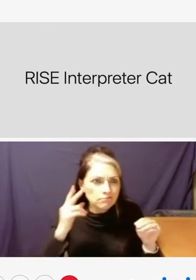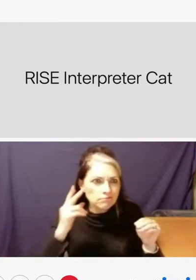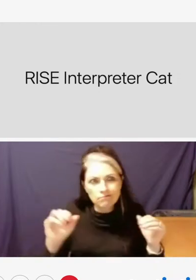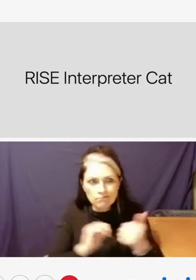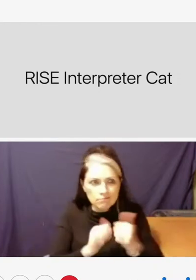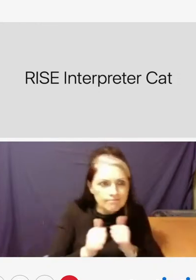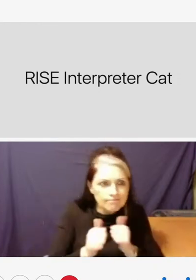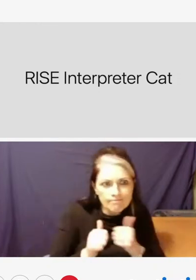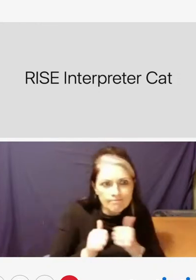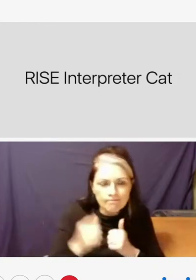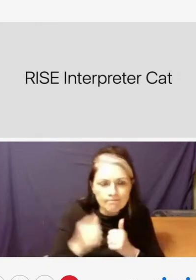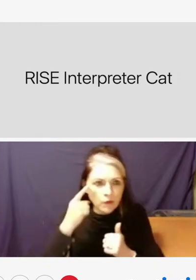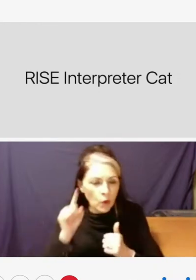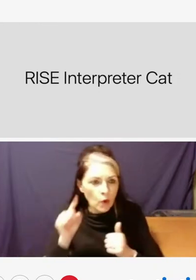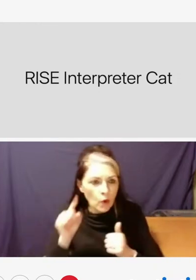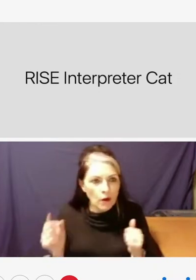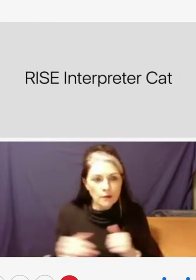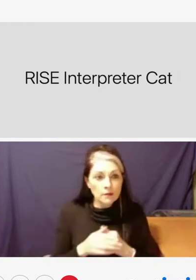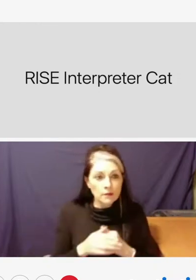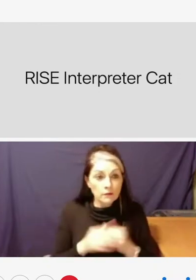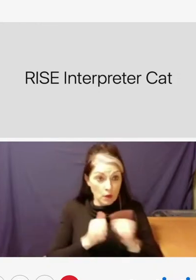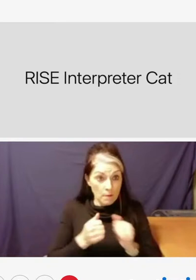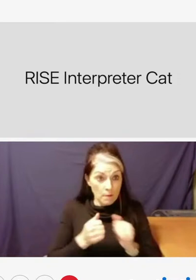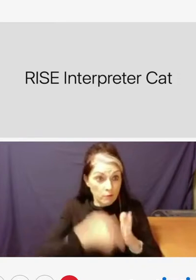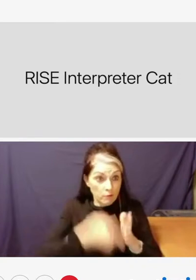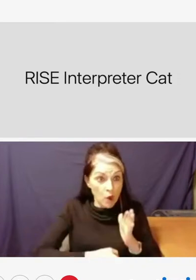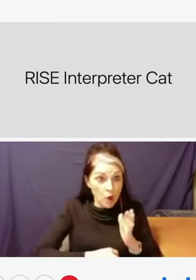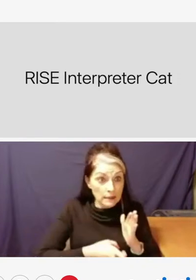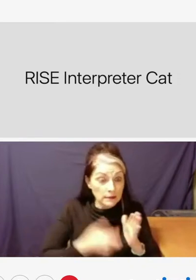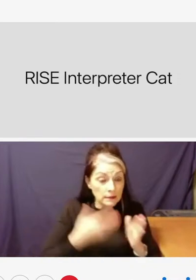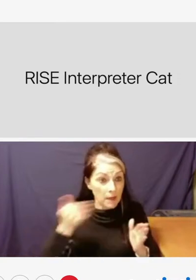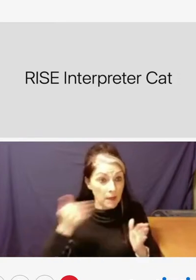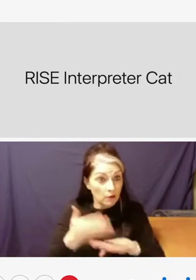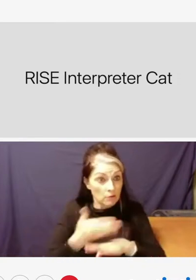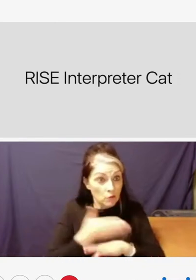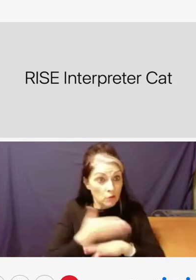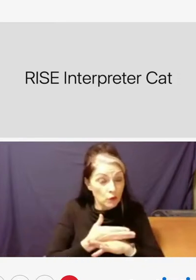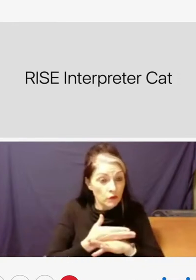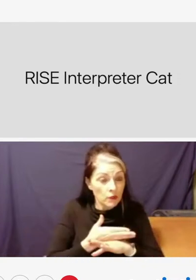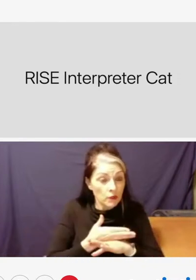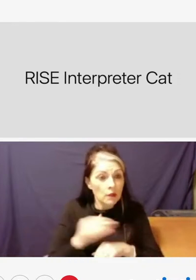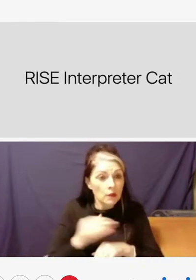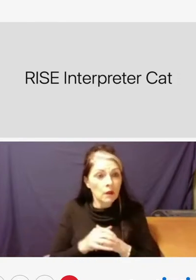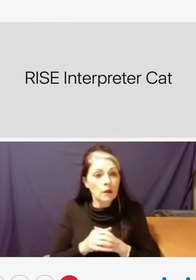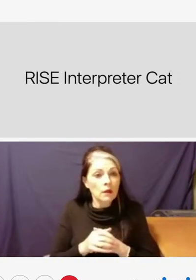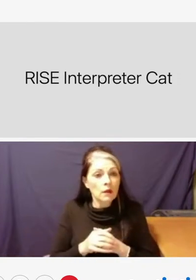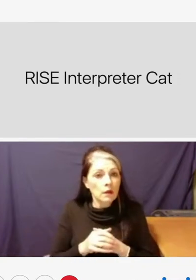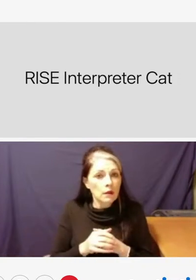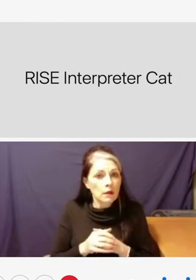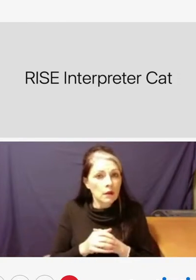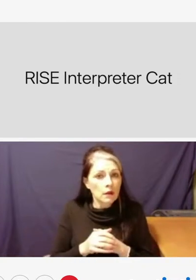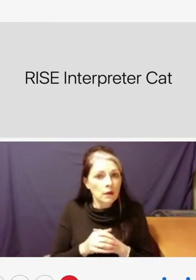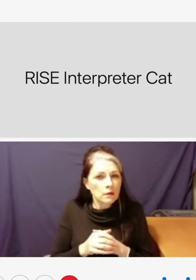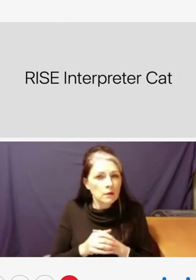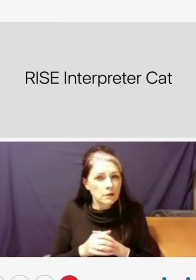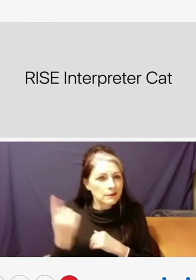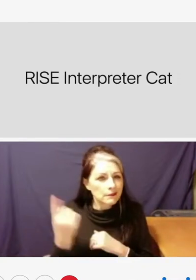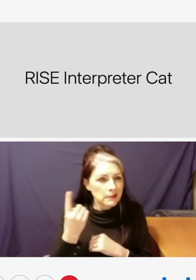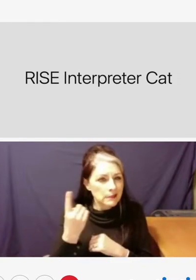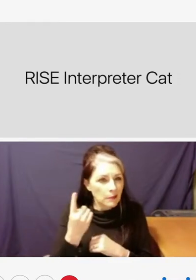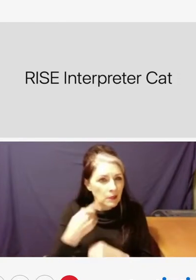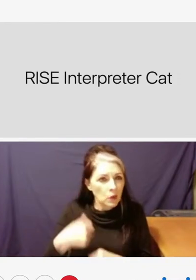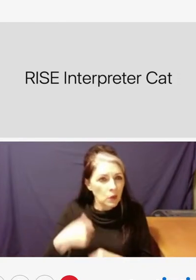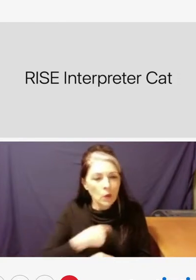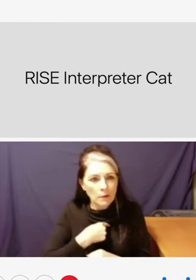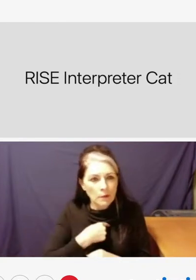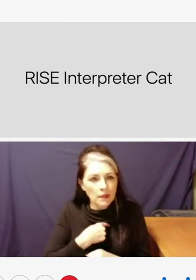competitive price but uh it is uh something that we've been we've been really looking at uh